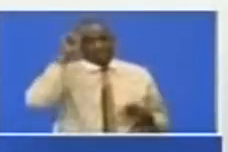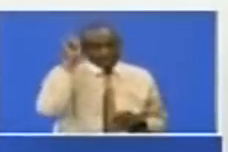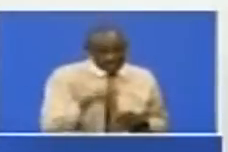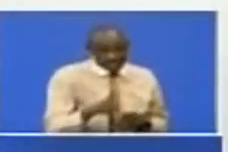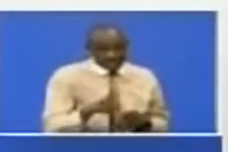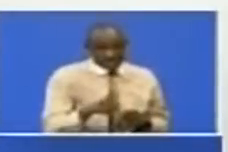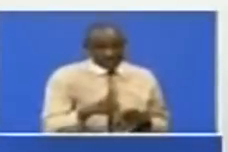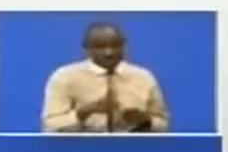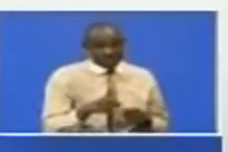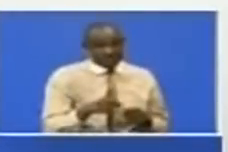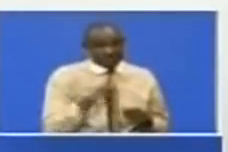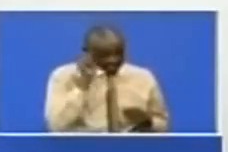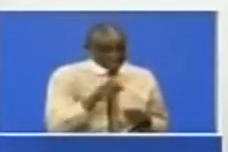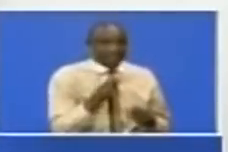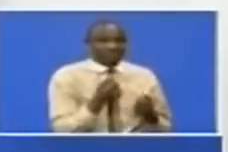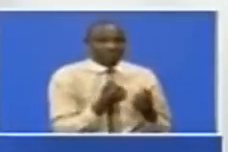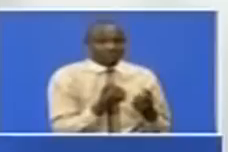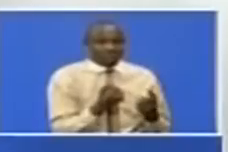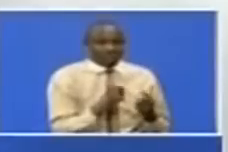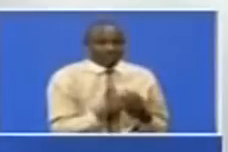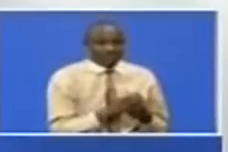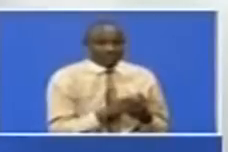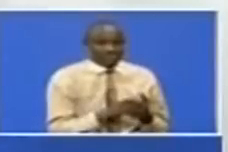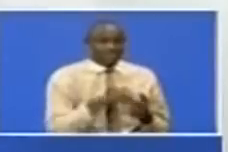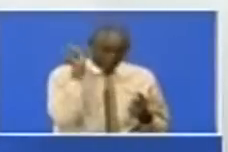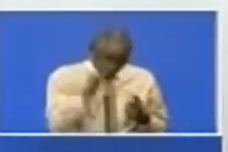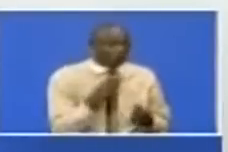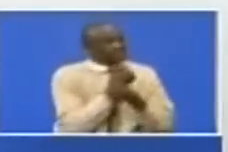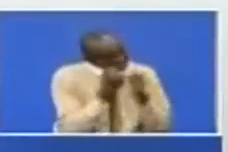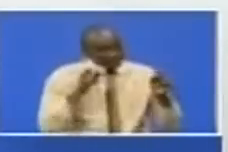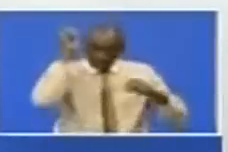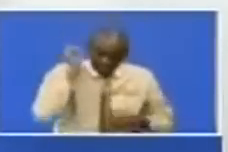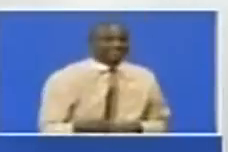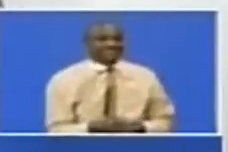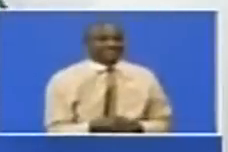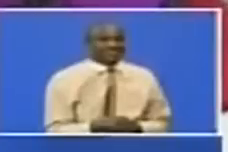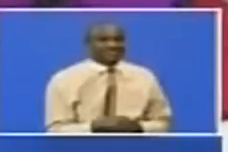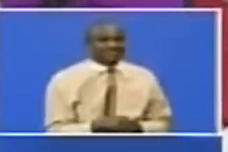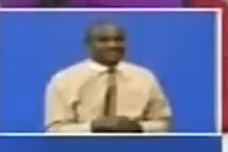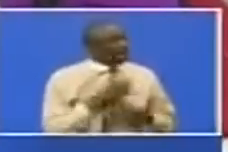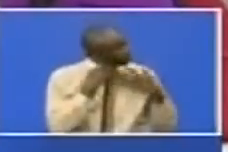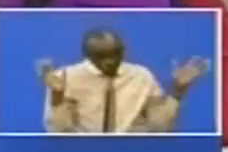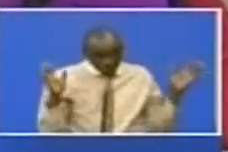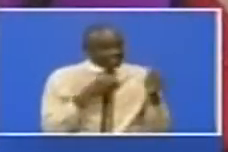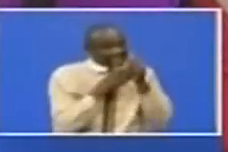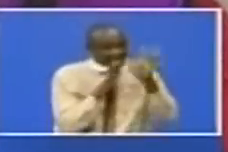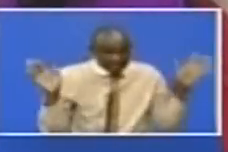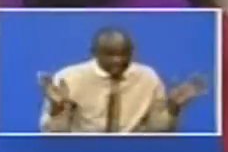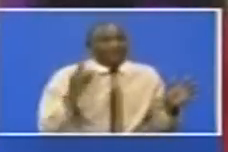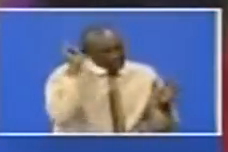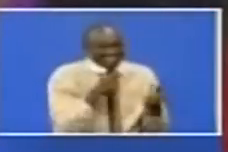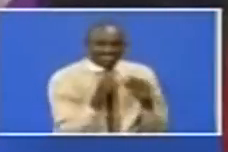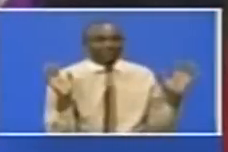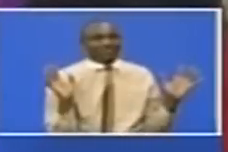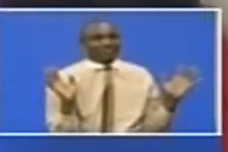yeah, has to because be. You can actually help them yeah. into the yeah. No, he has into to be salvation. Born. No, you don't want. It is he has to be born